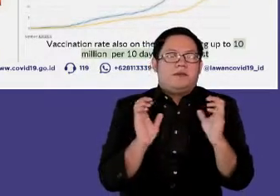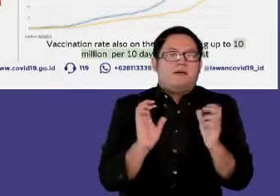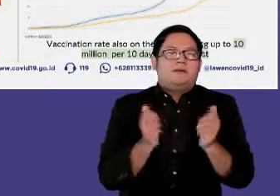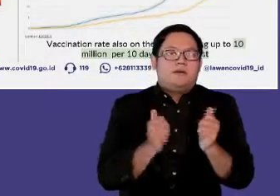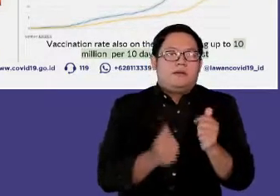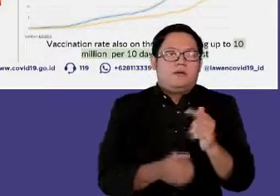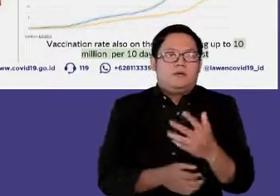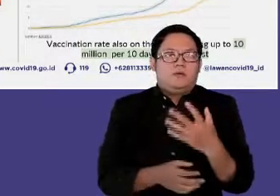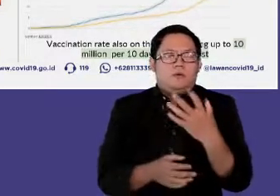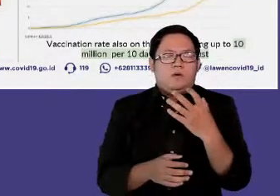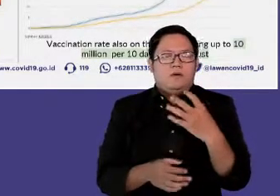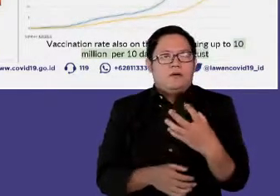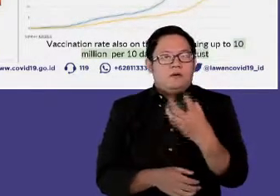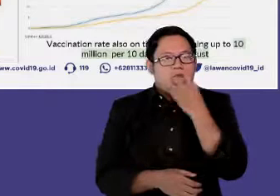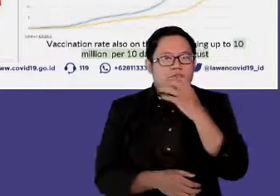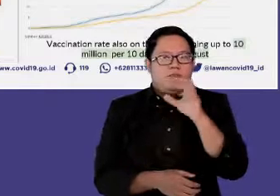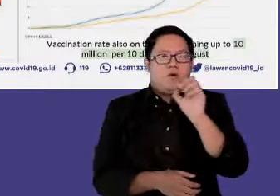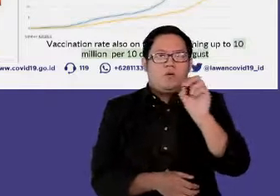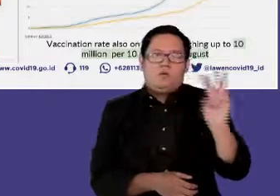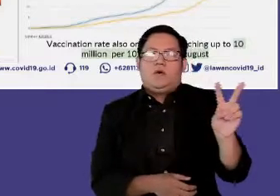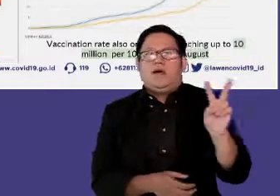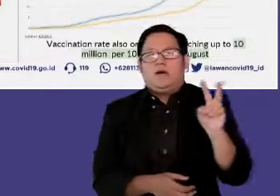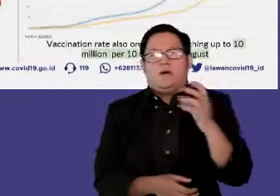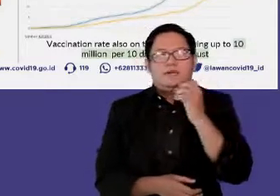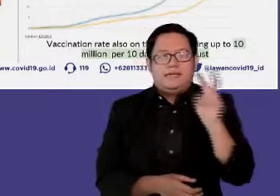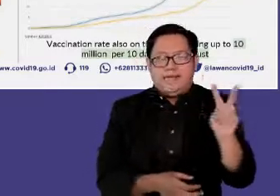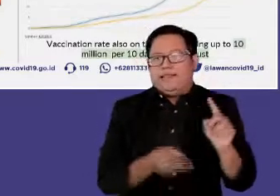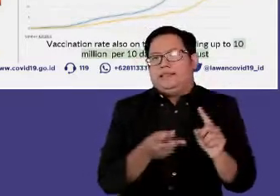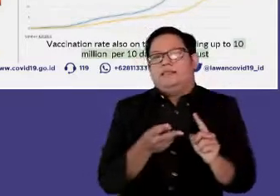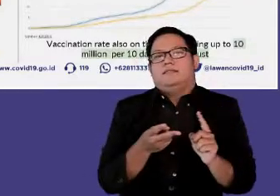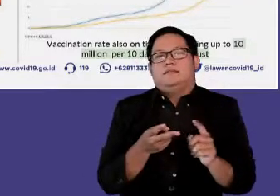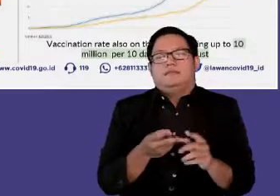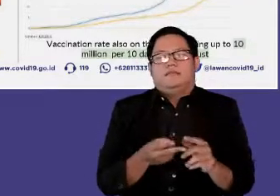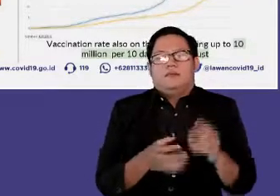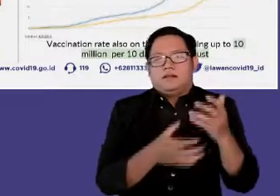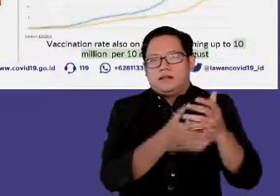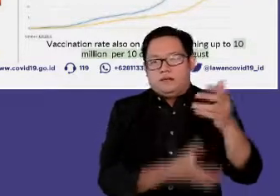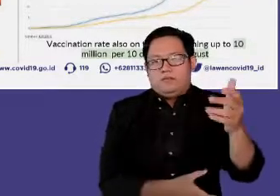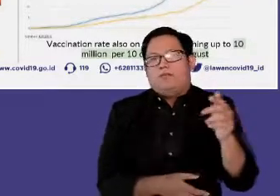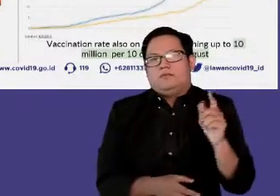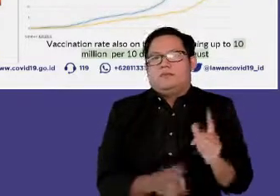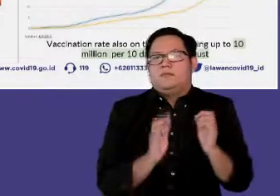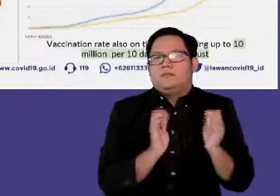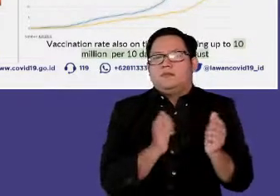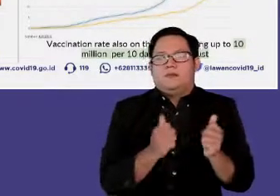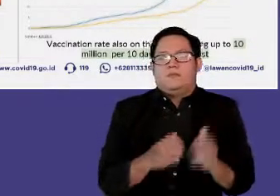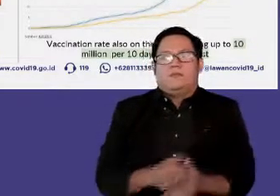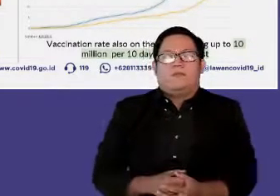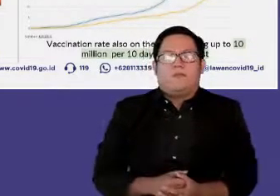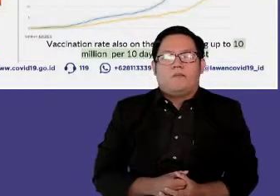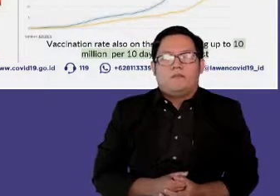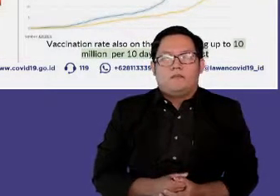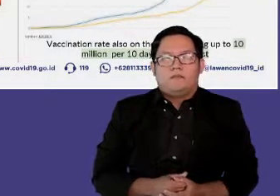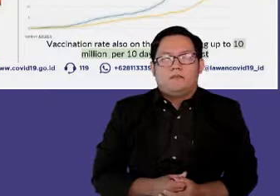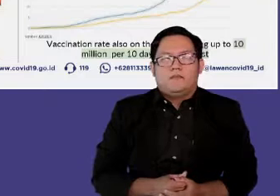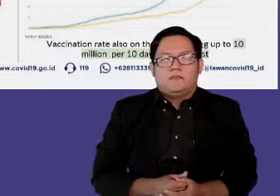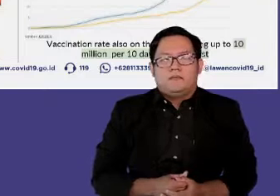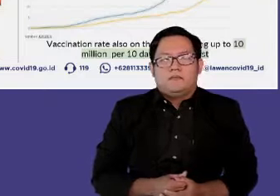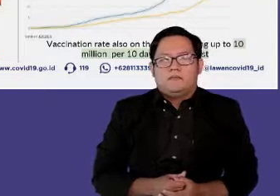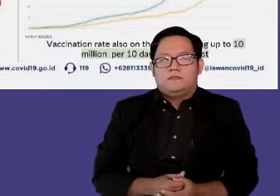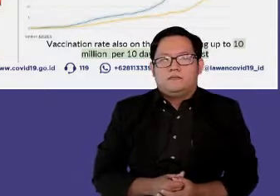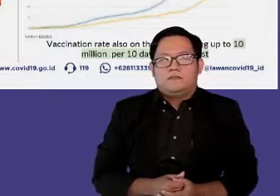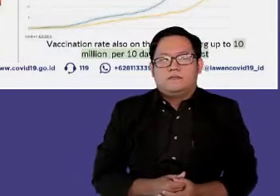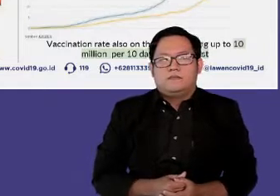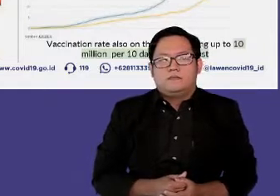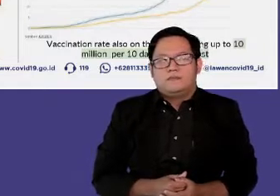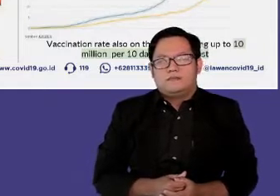being fulfilled through equal supply distribution and donations of isotanks and also oxygens